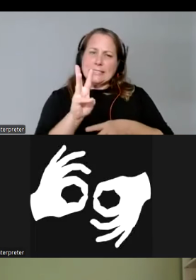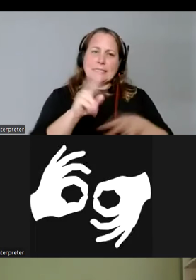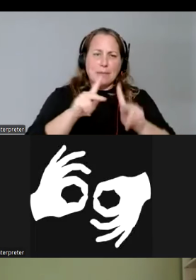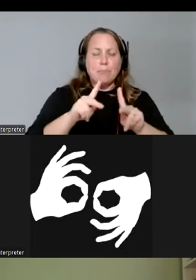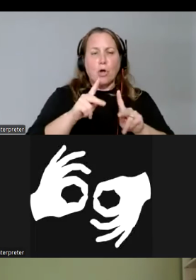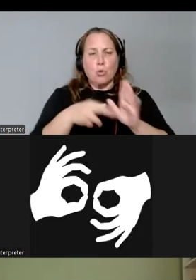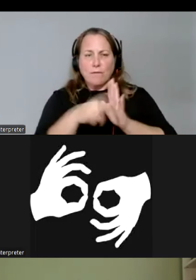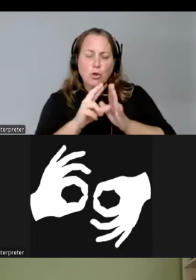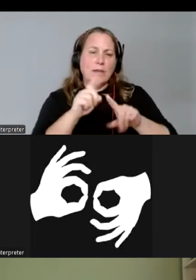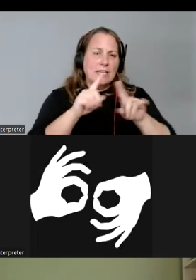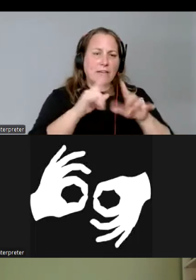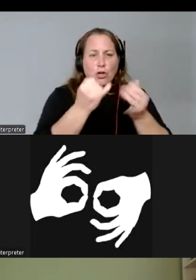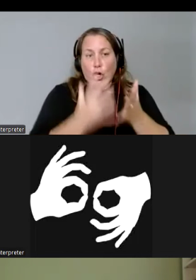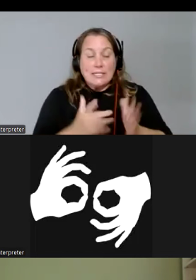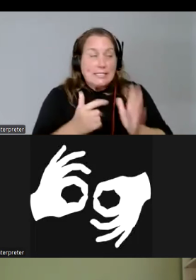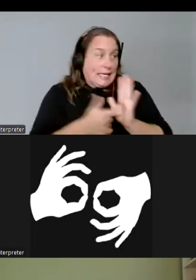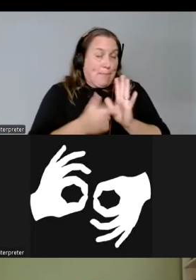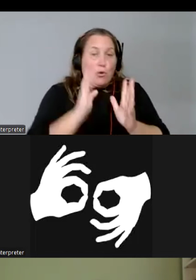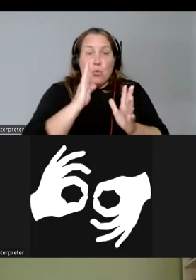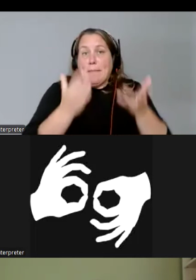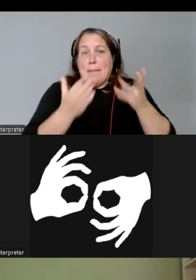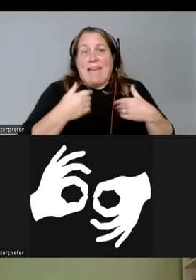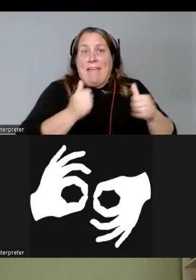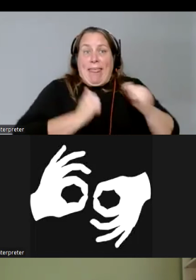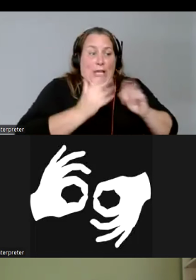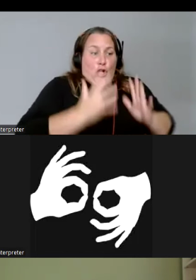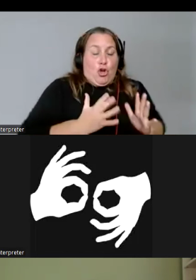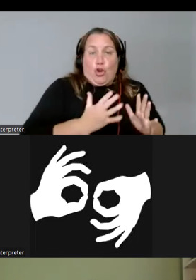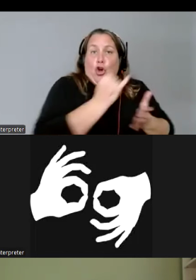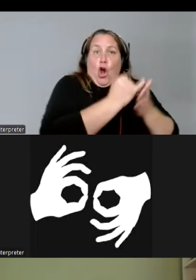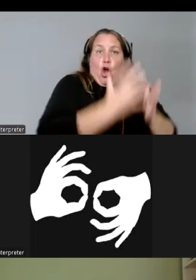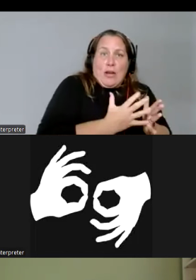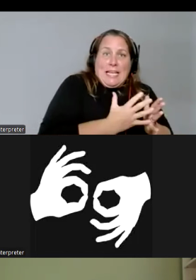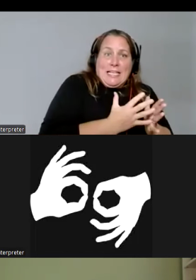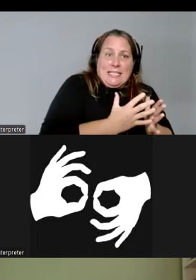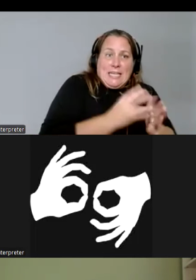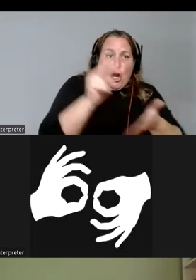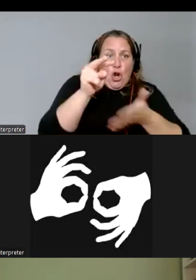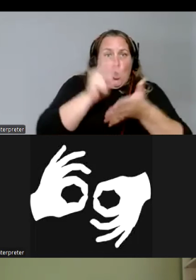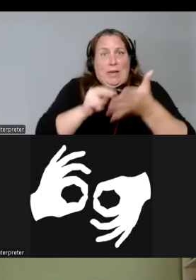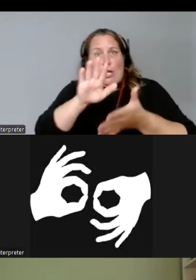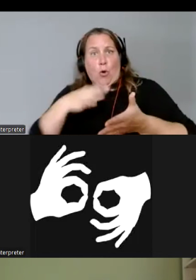will be a theater artist reading spoken word application or dance application or